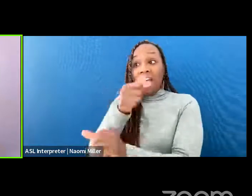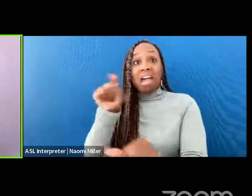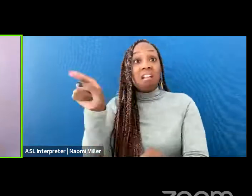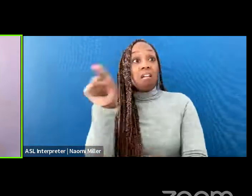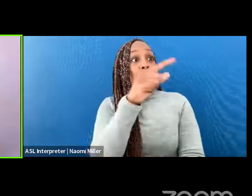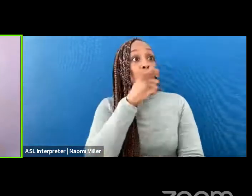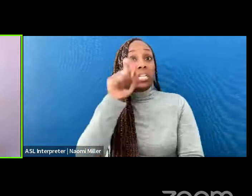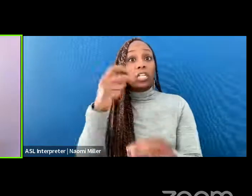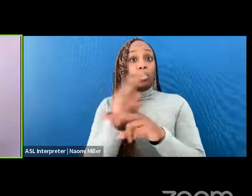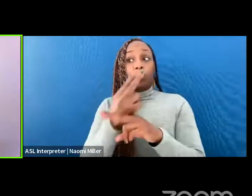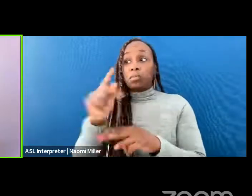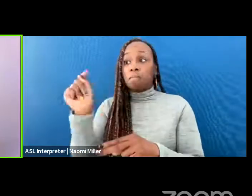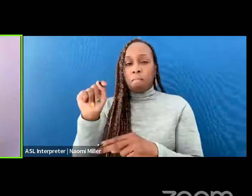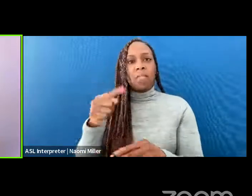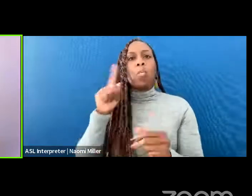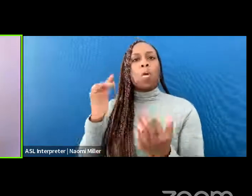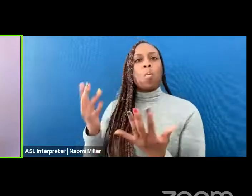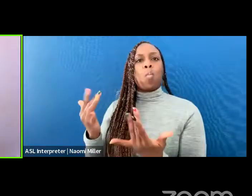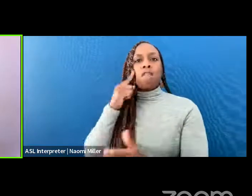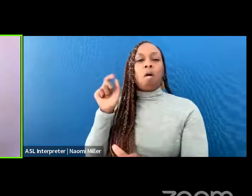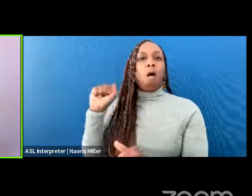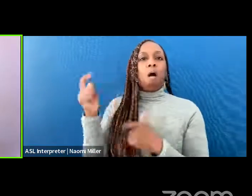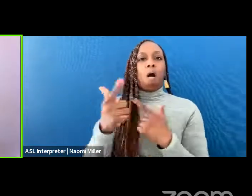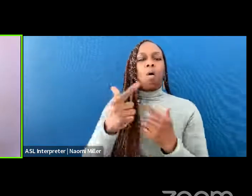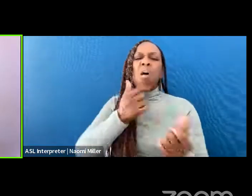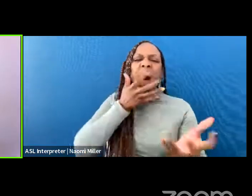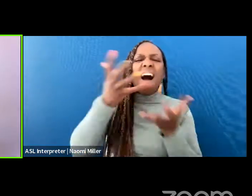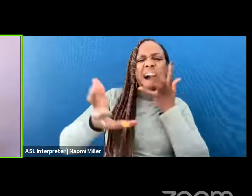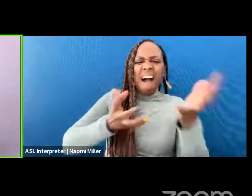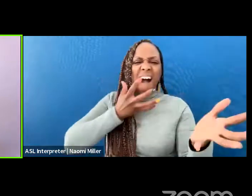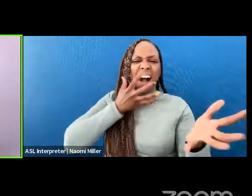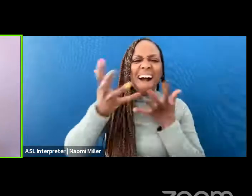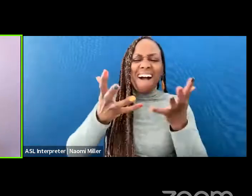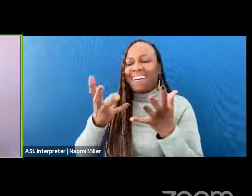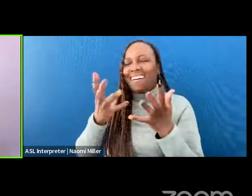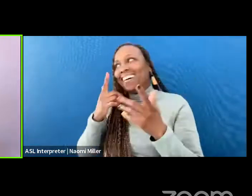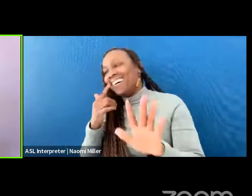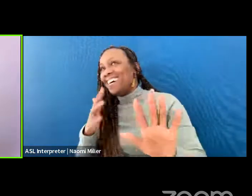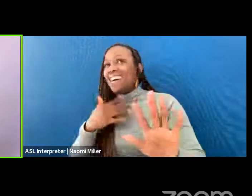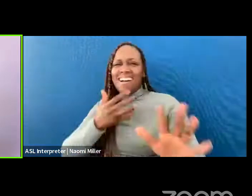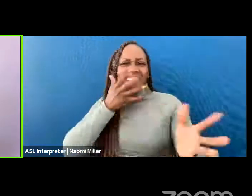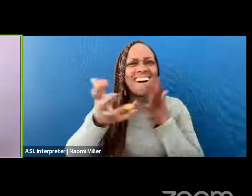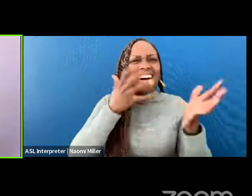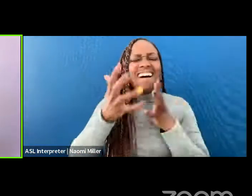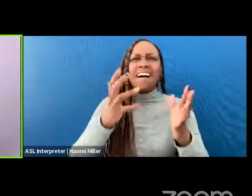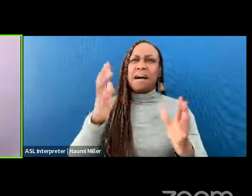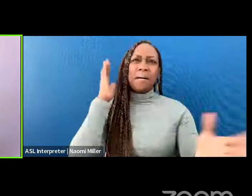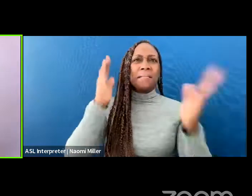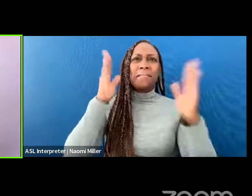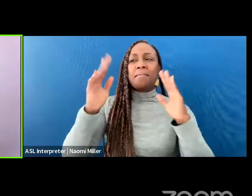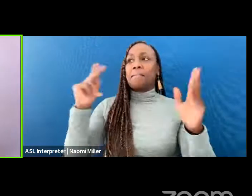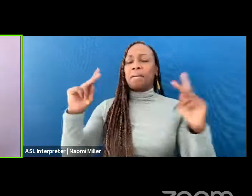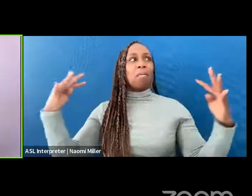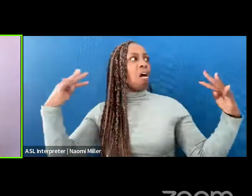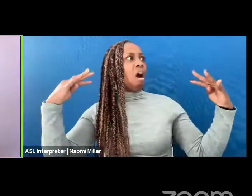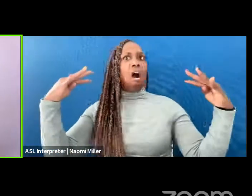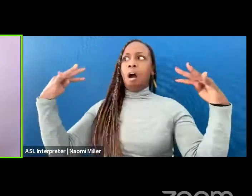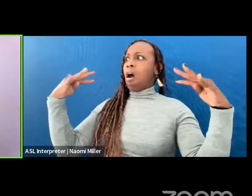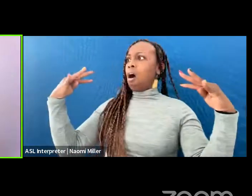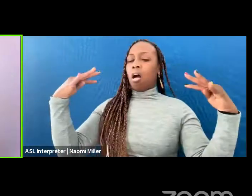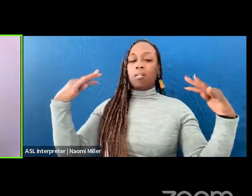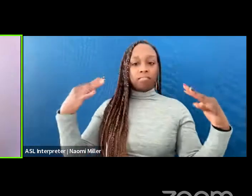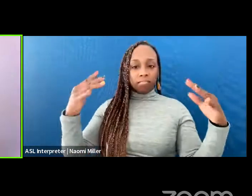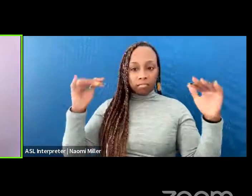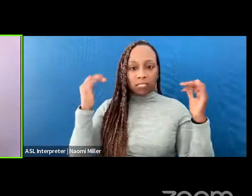needed to use the restroom. We were yelling at him as gates flew by us and onlookers stared.